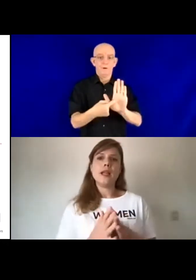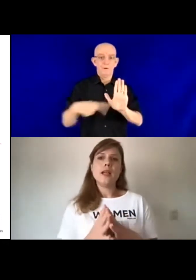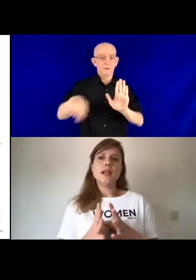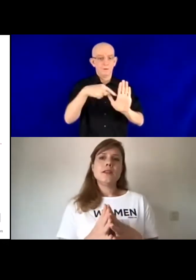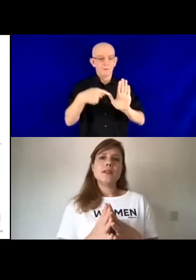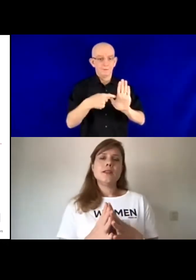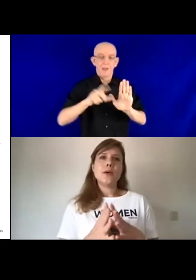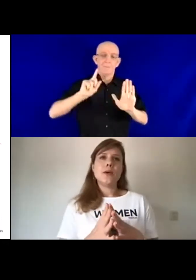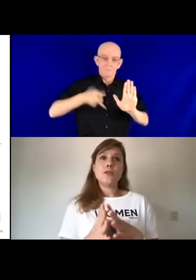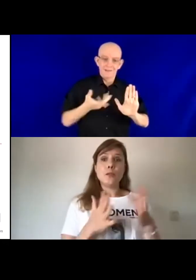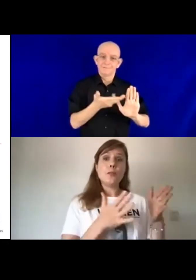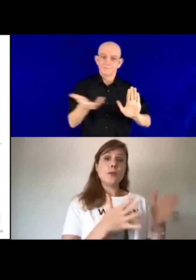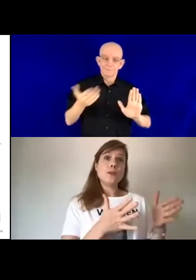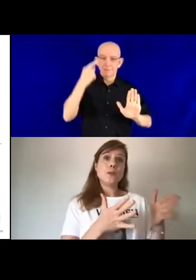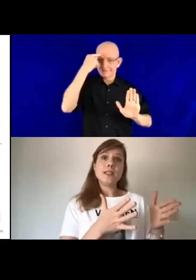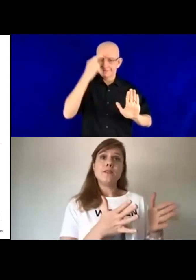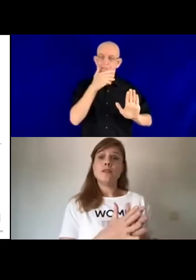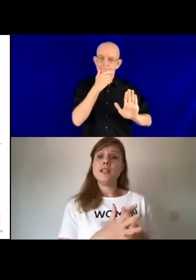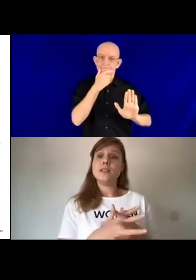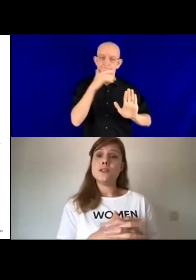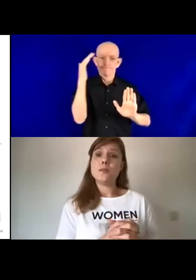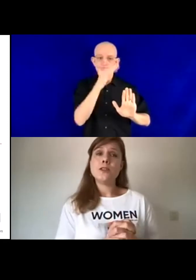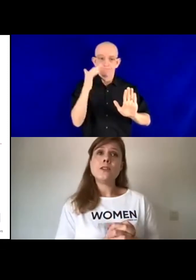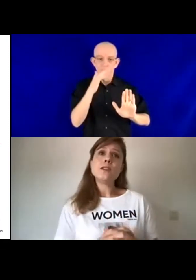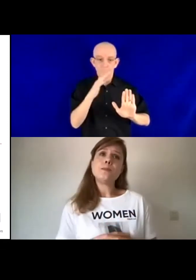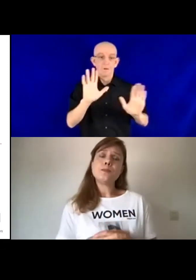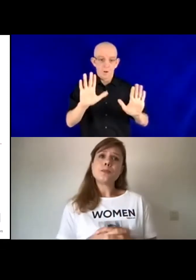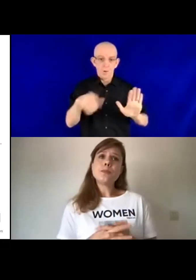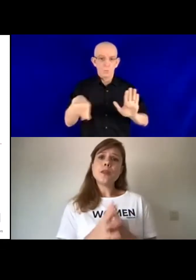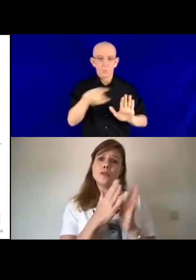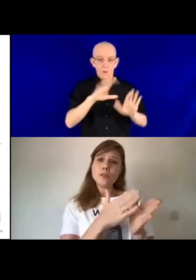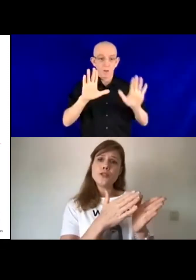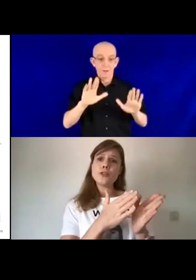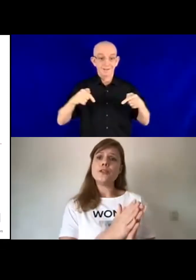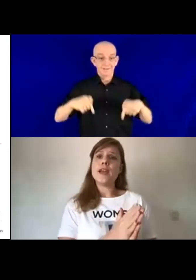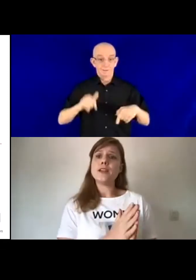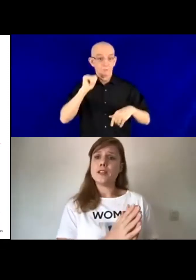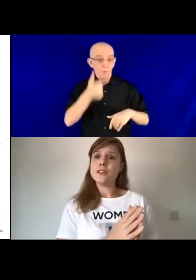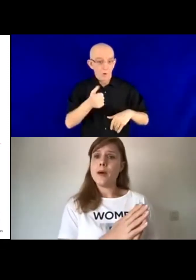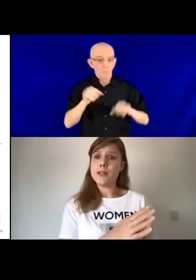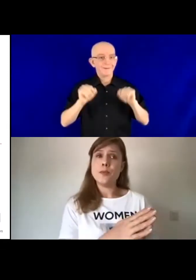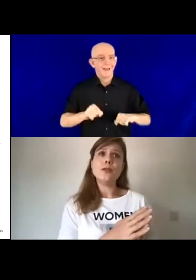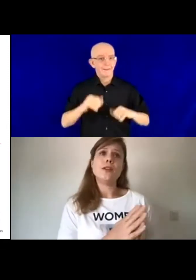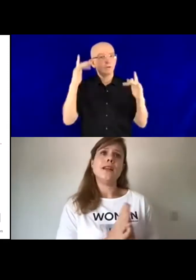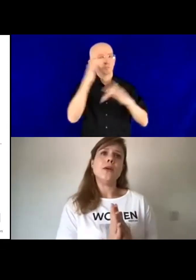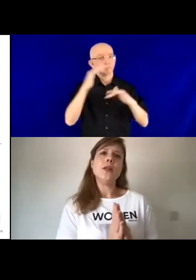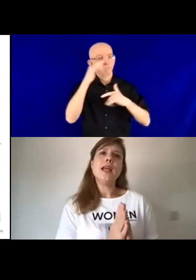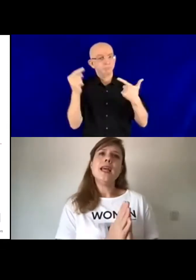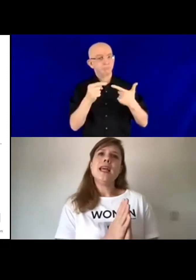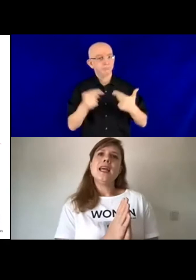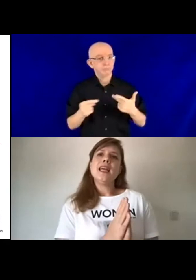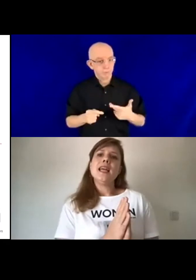following. So from the perspective of the interpreters, from the survey conducted by De Mulder and